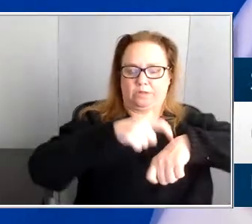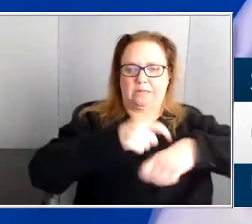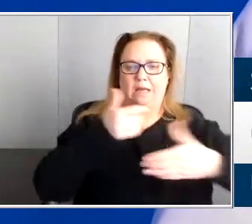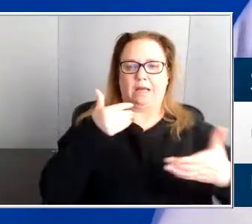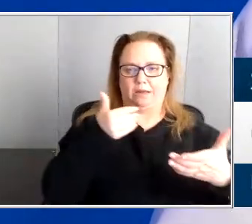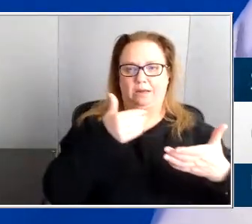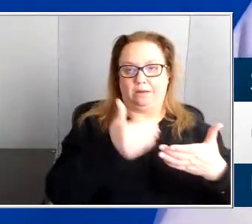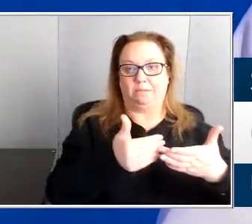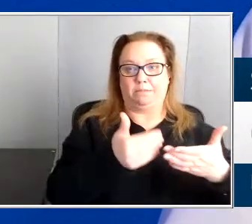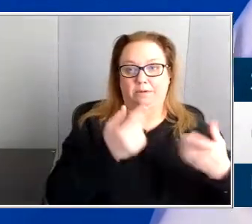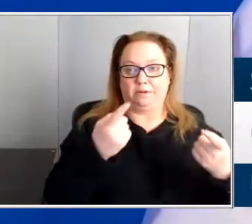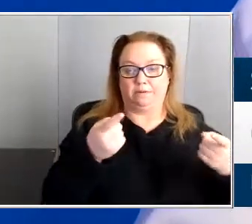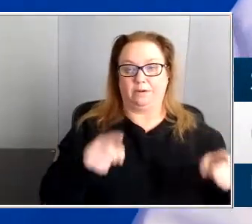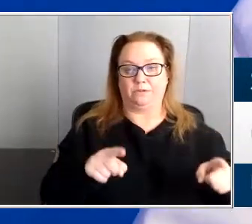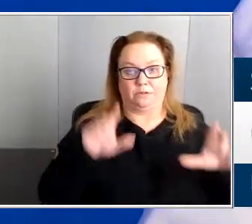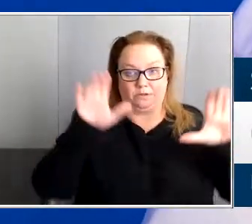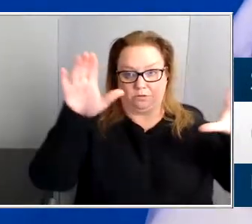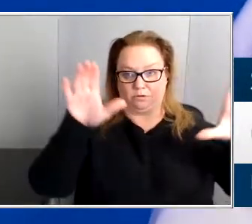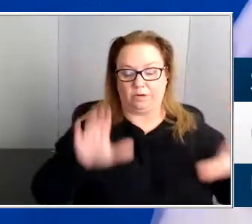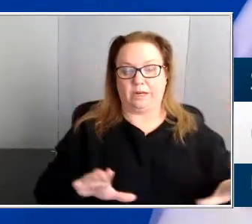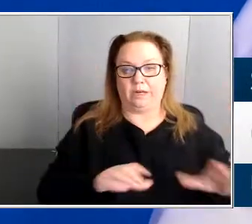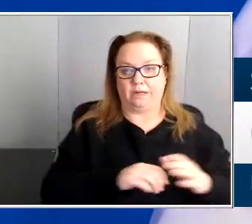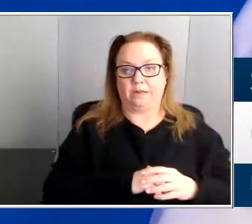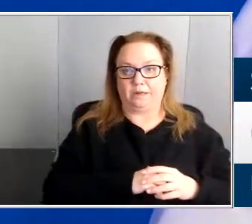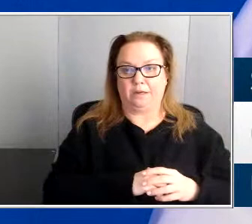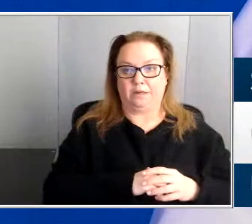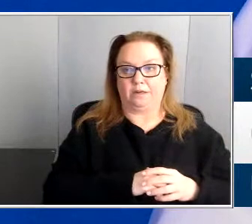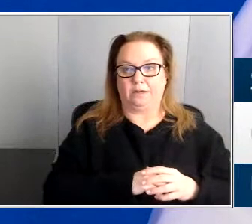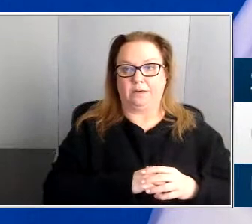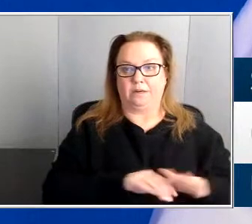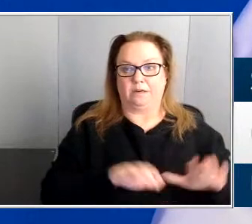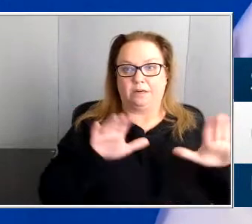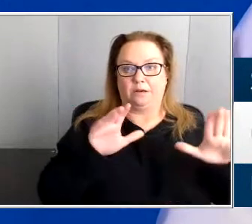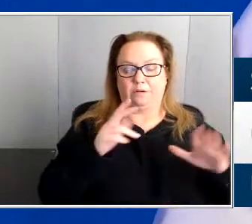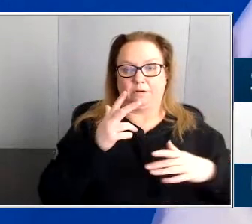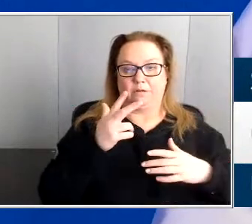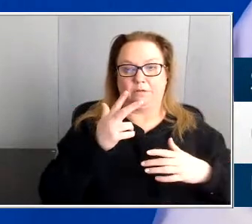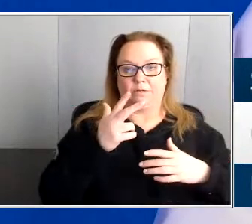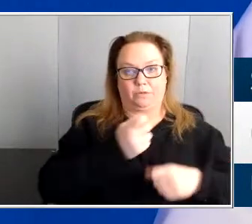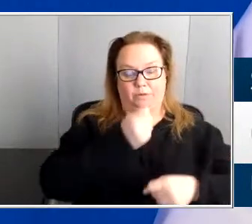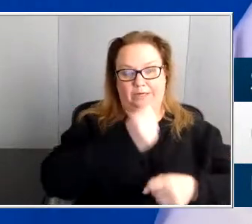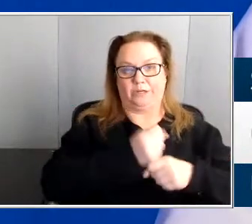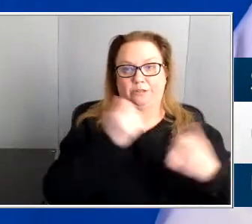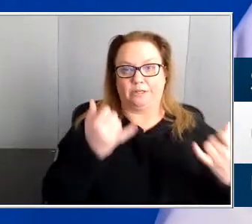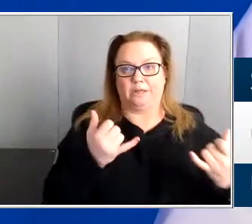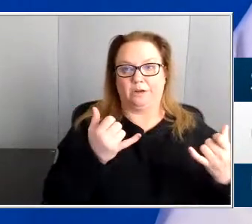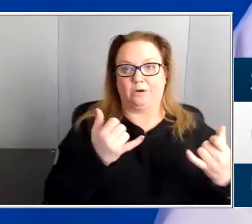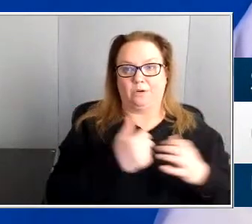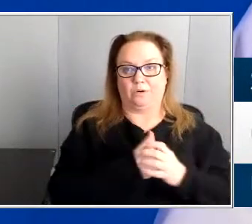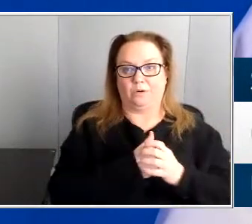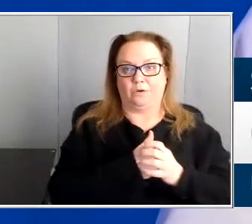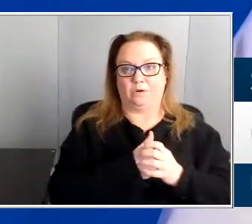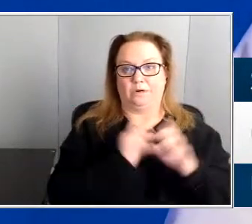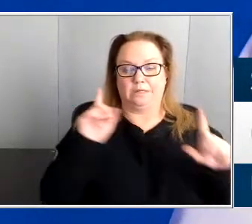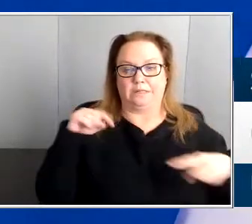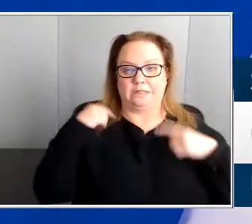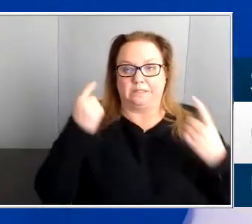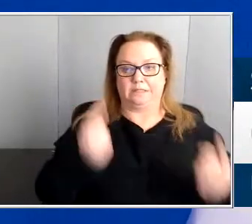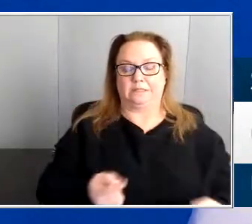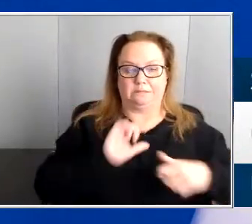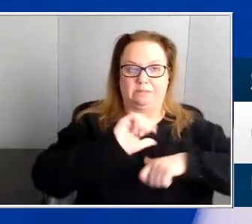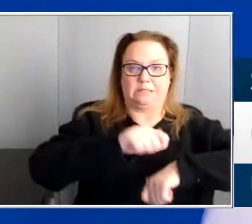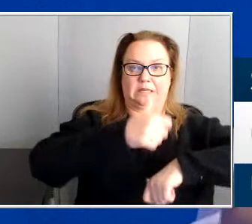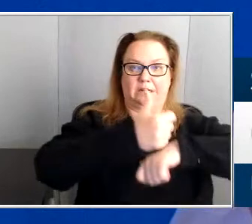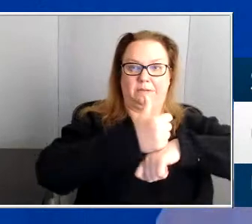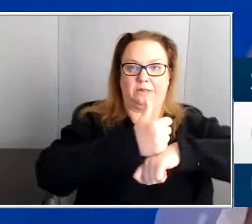and which is great. And it's now been just right around 3 years, I believe, since this has been in place. So we're still